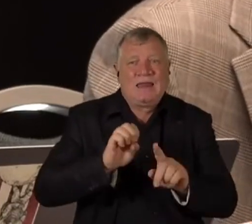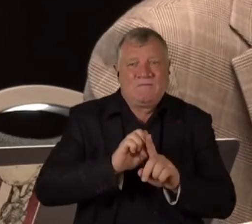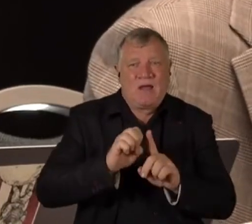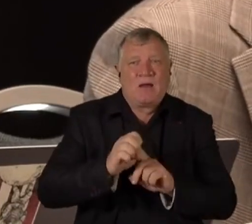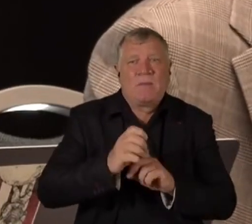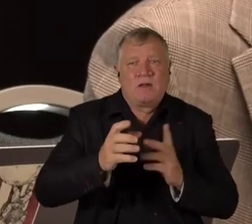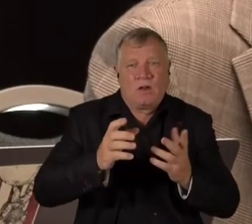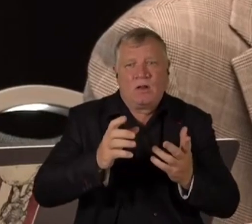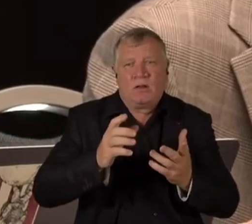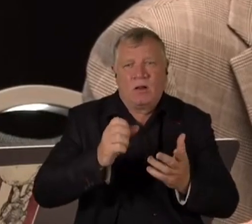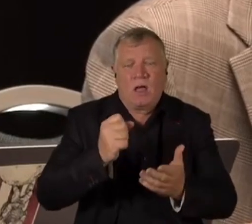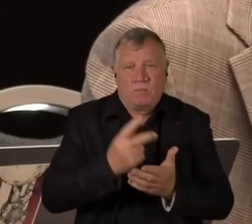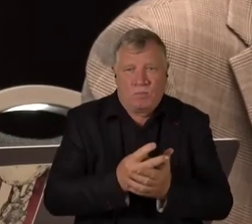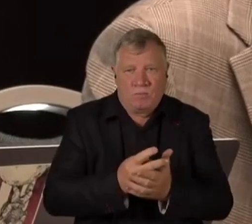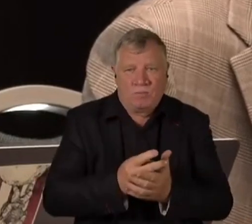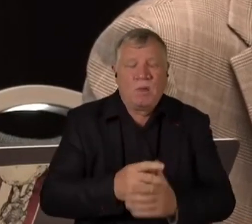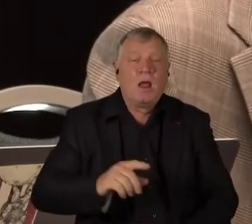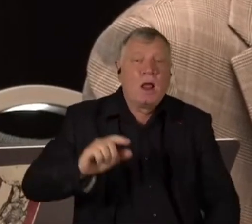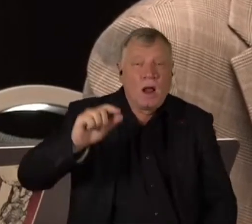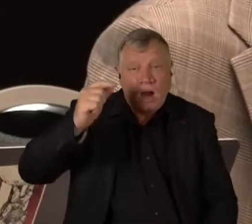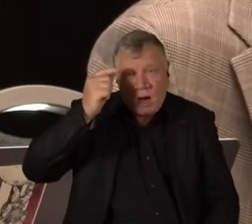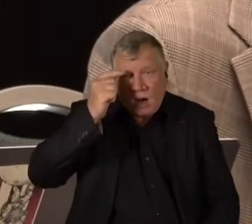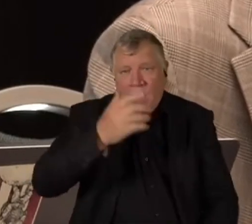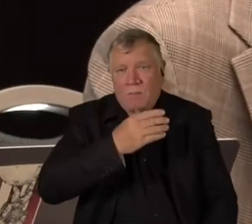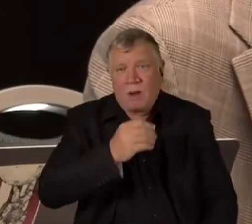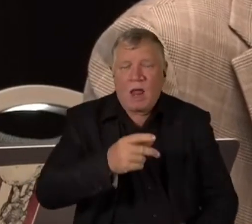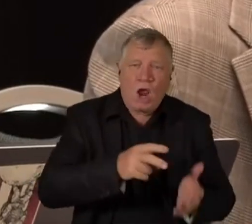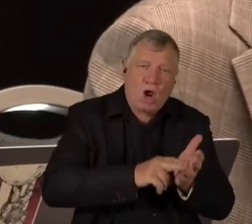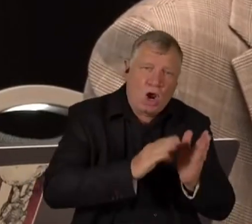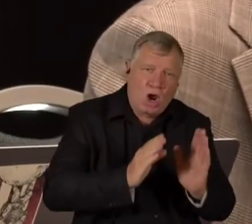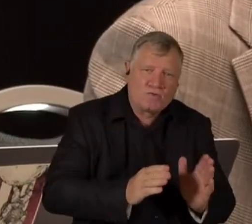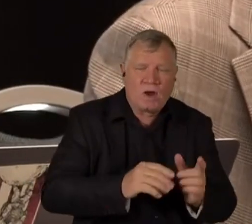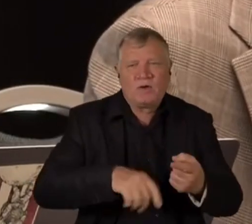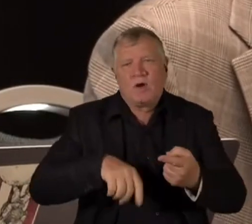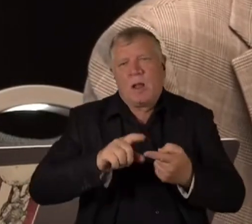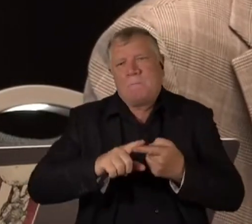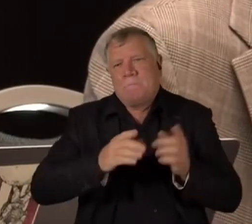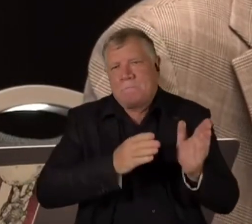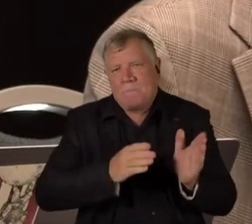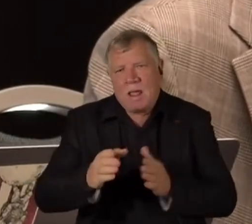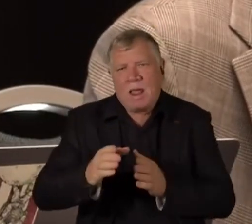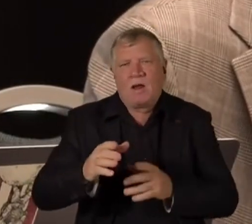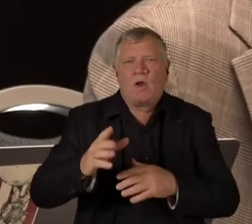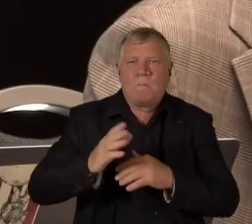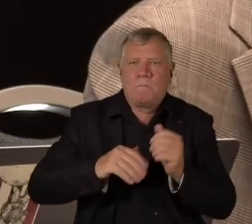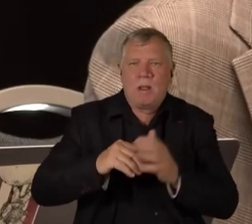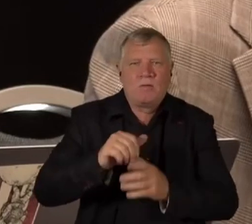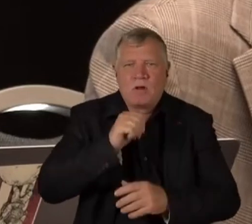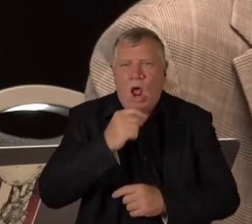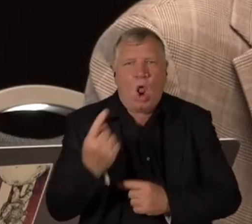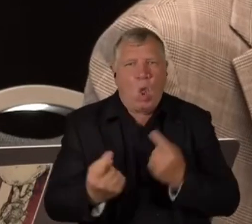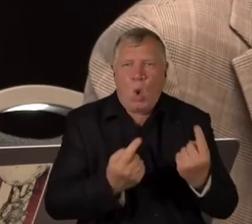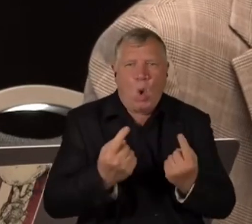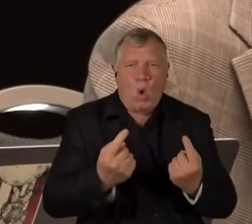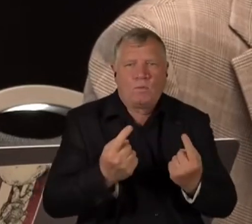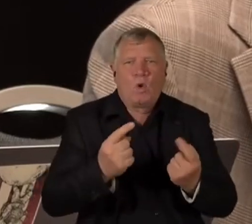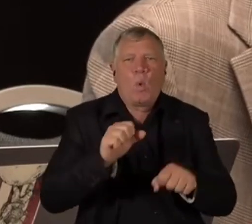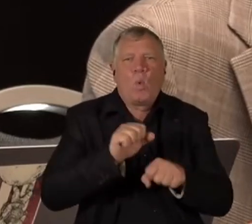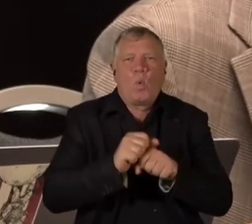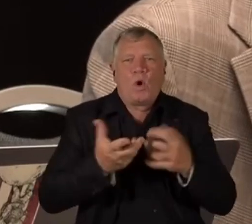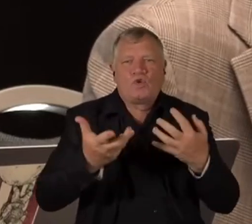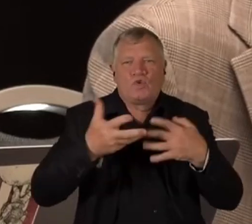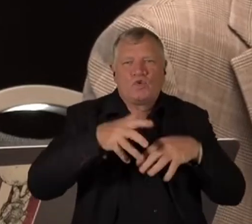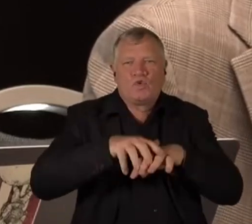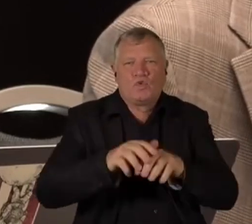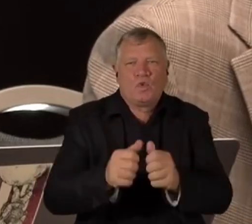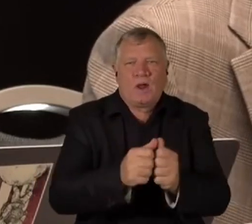The answer is government and contractors, planners and builders. Nobody did it alone. We all worked together